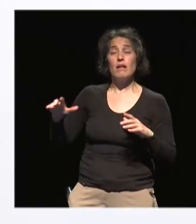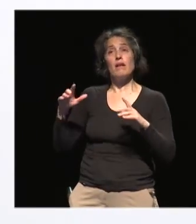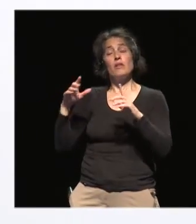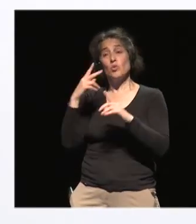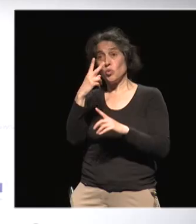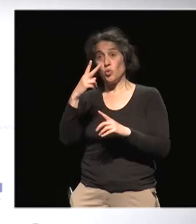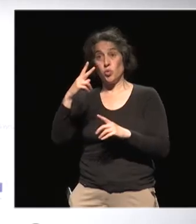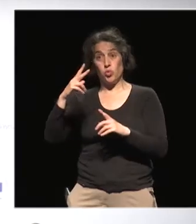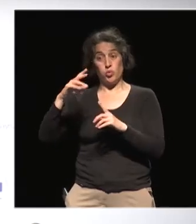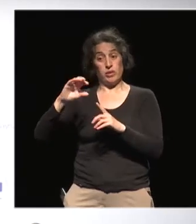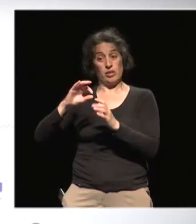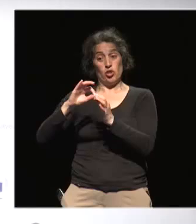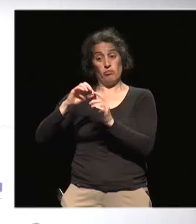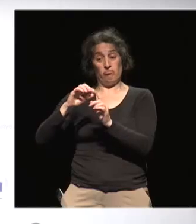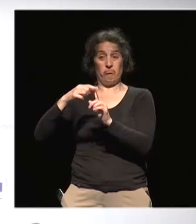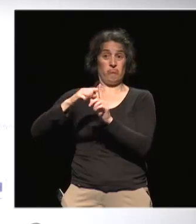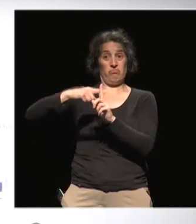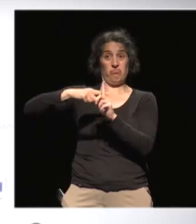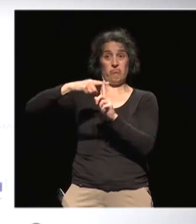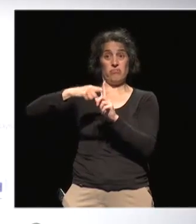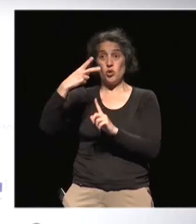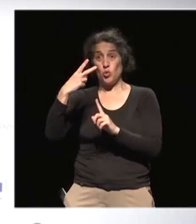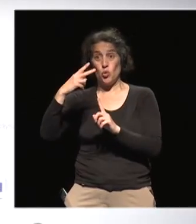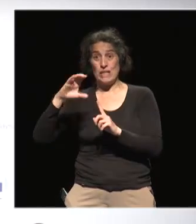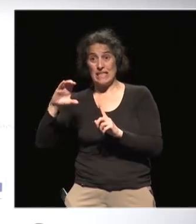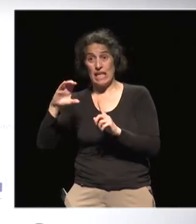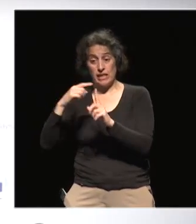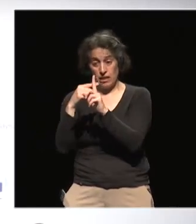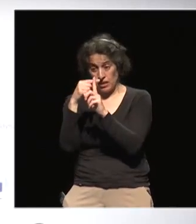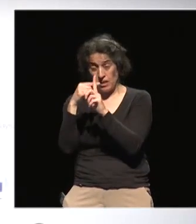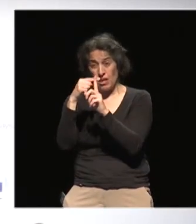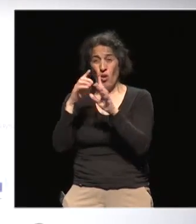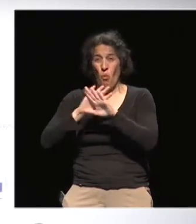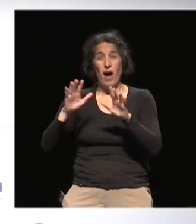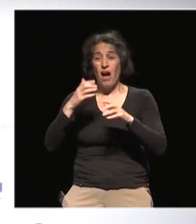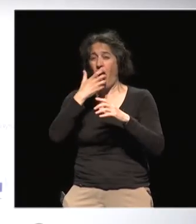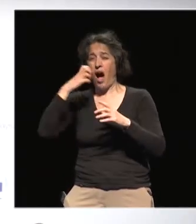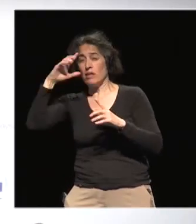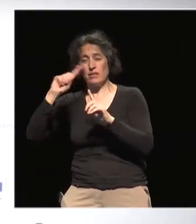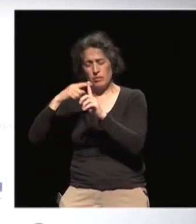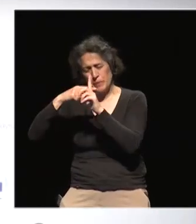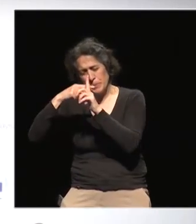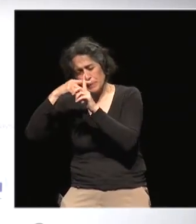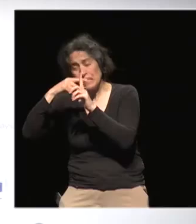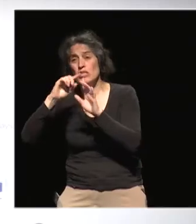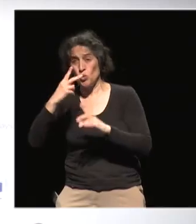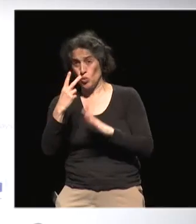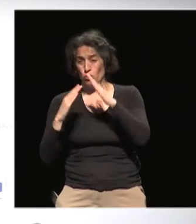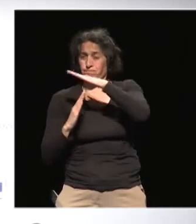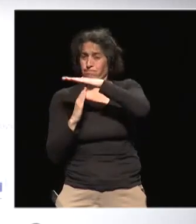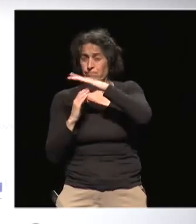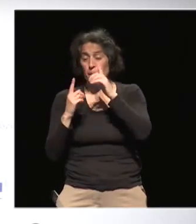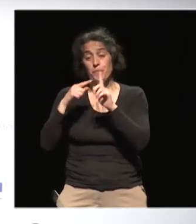as ambitious. So we need to work on a more long-term mechanism as well. Because it's not just about getting